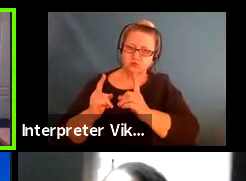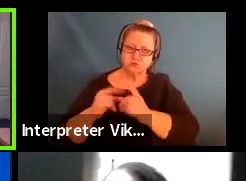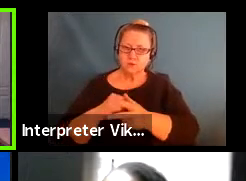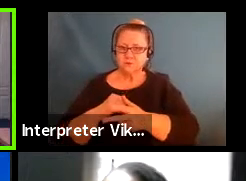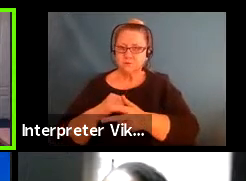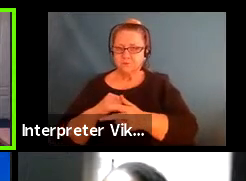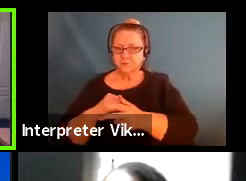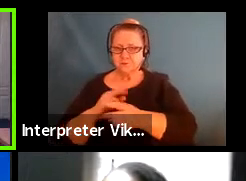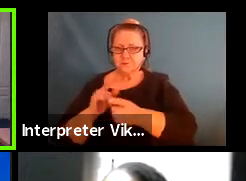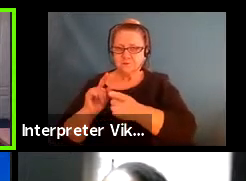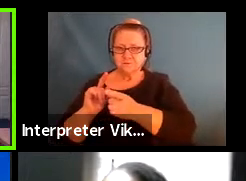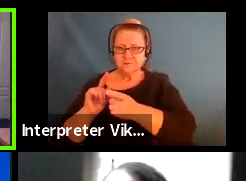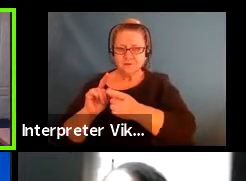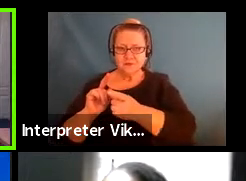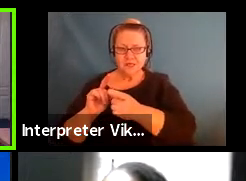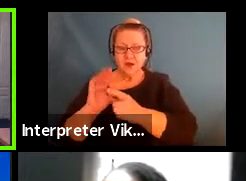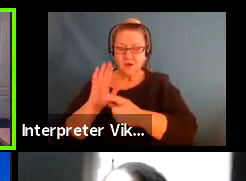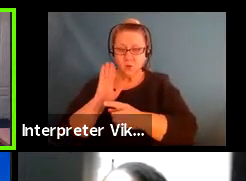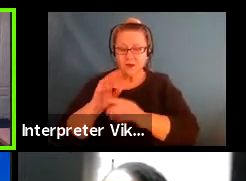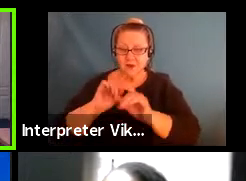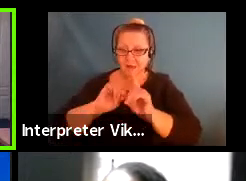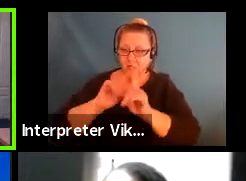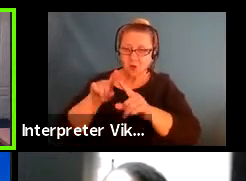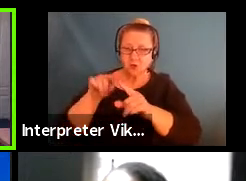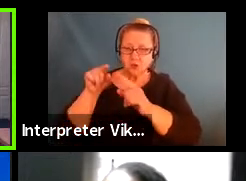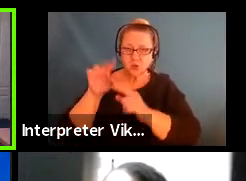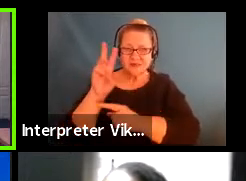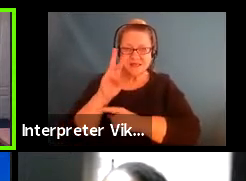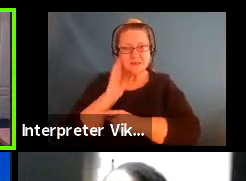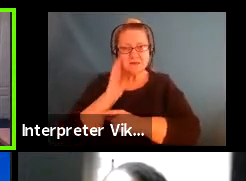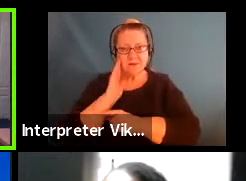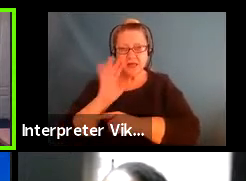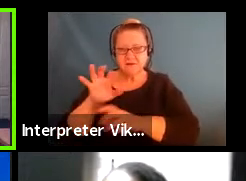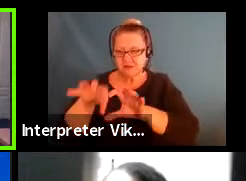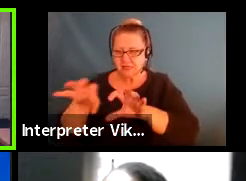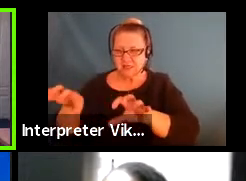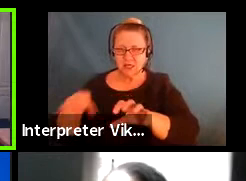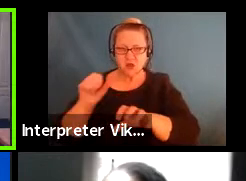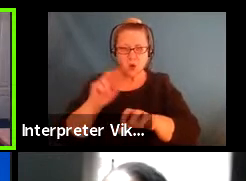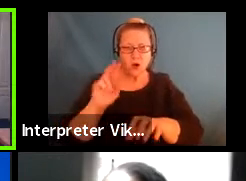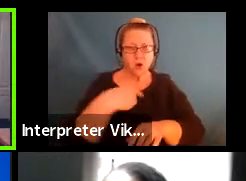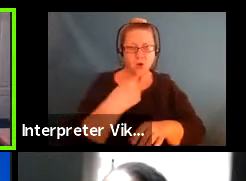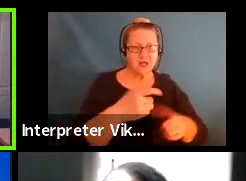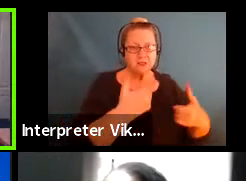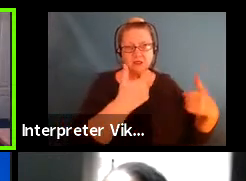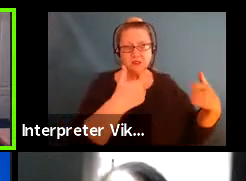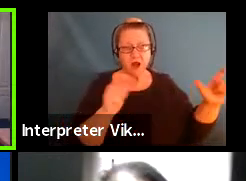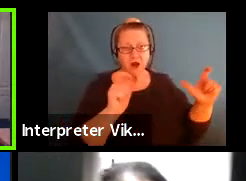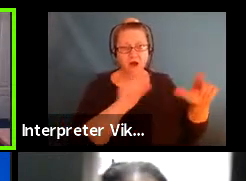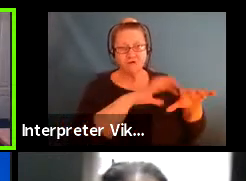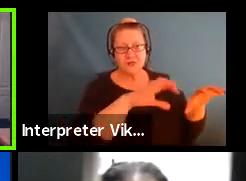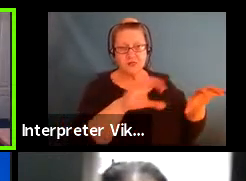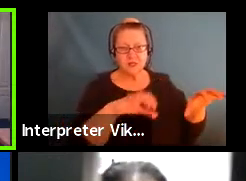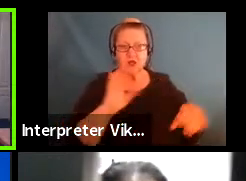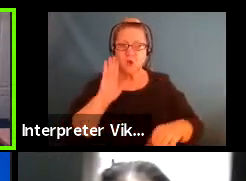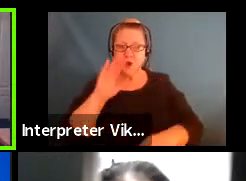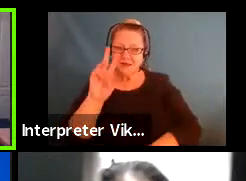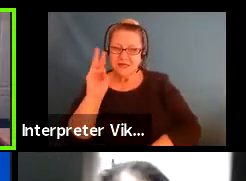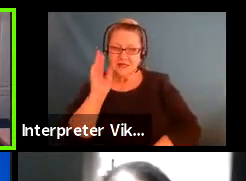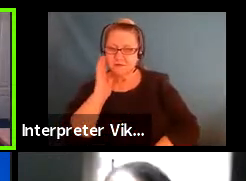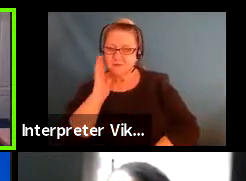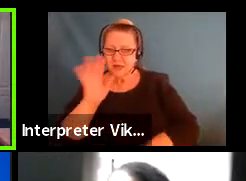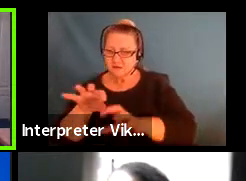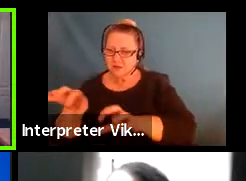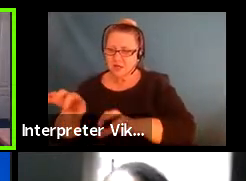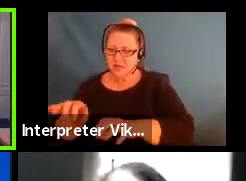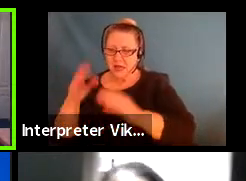in 6-bed facilities, or is that just in the larger facilities? Will the 6-bed facilities be expected to be getting it from